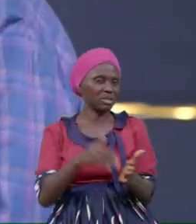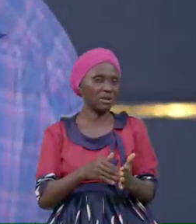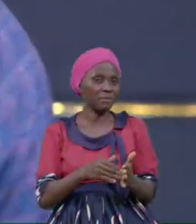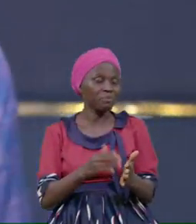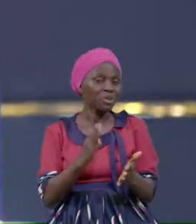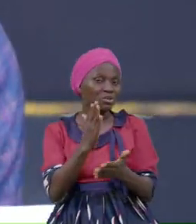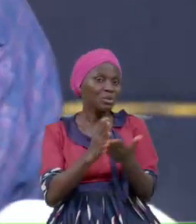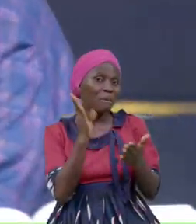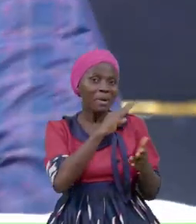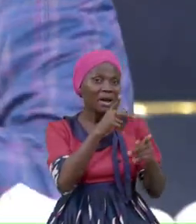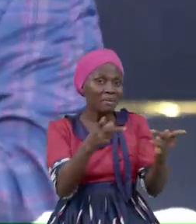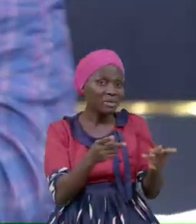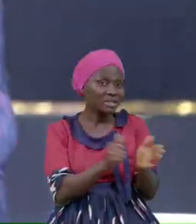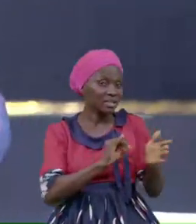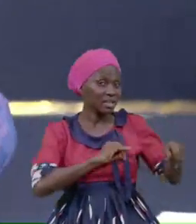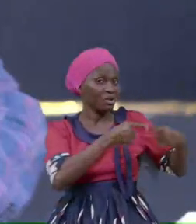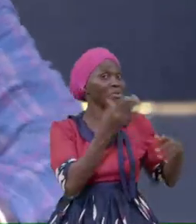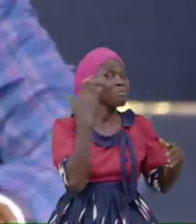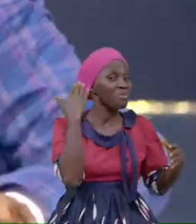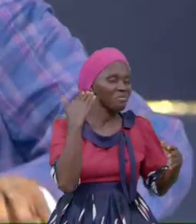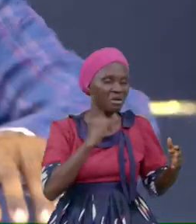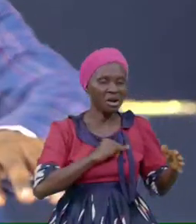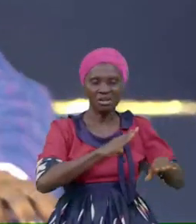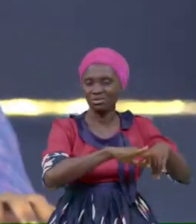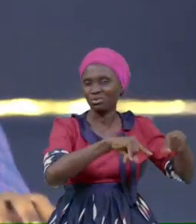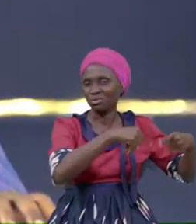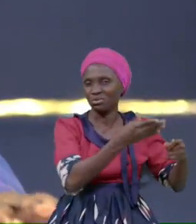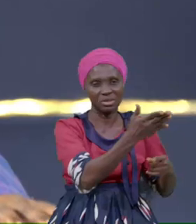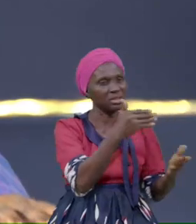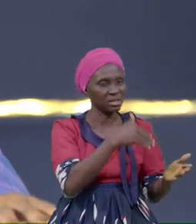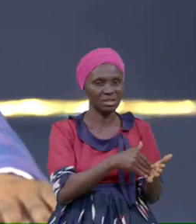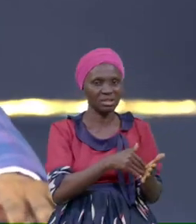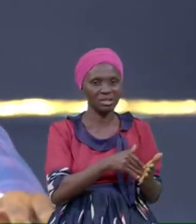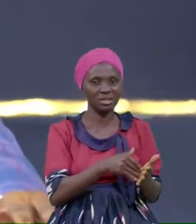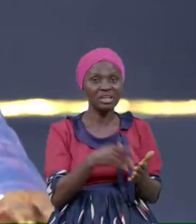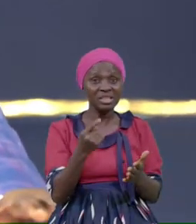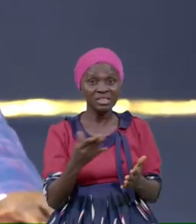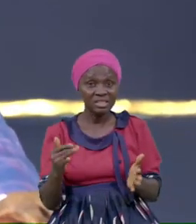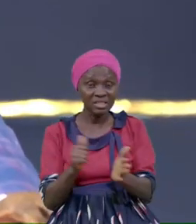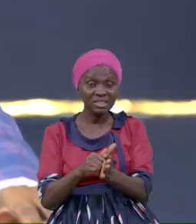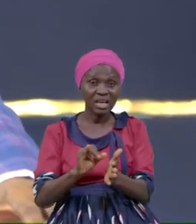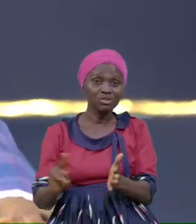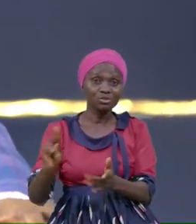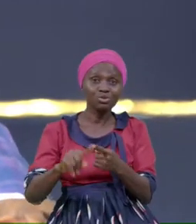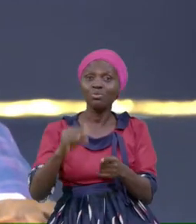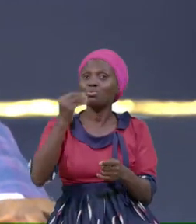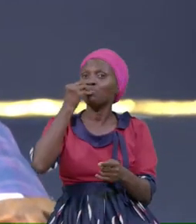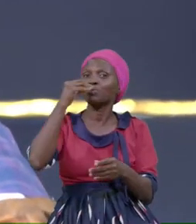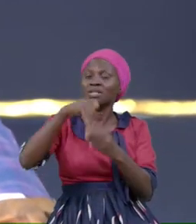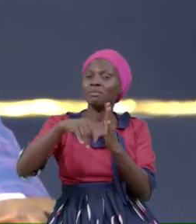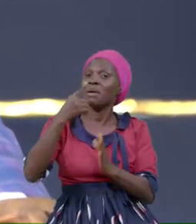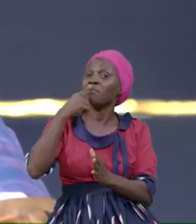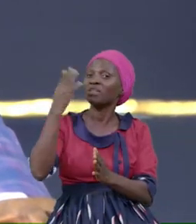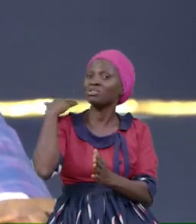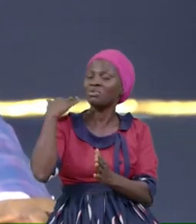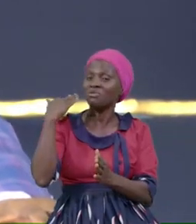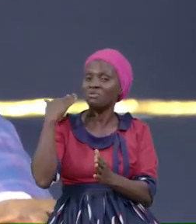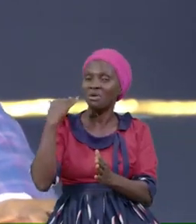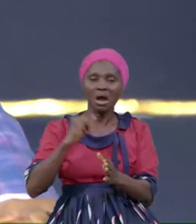went there no more. The things I used to put in my mouth, I didn't put those things